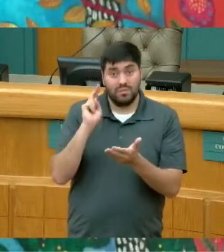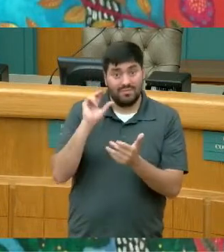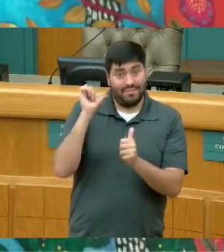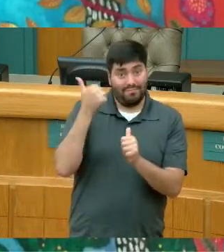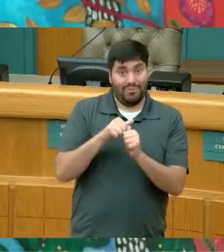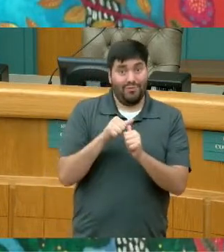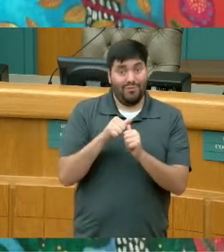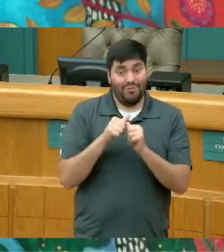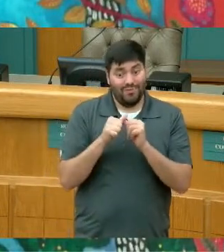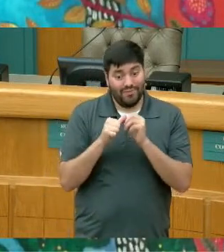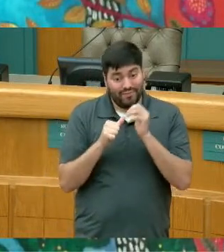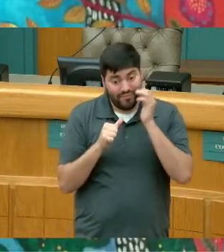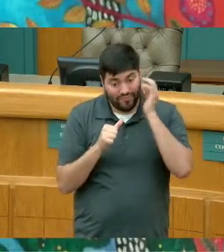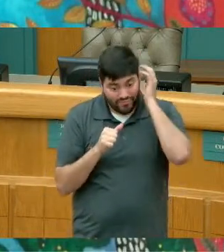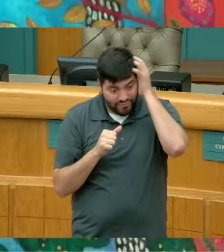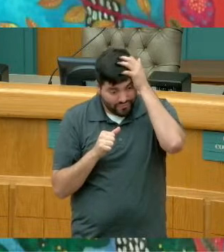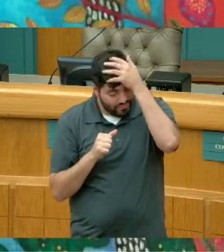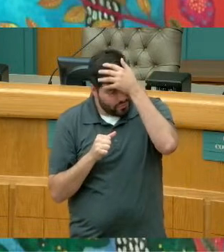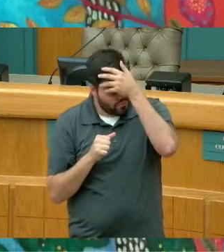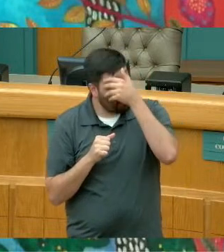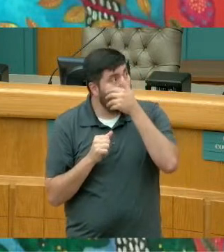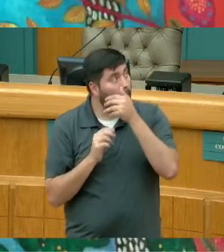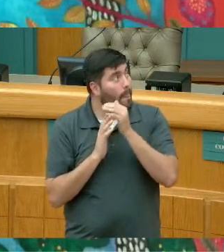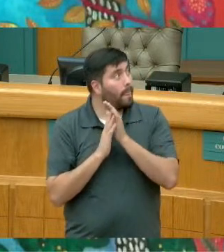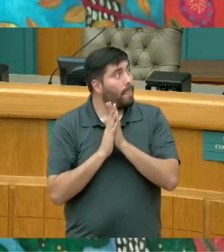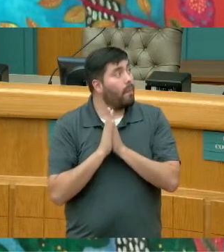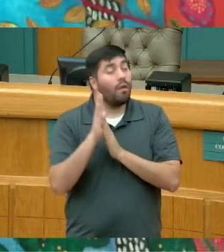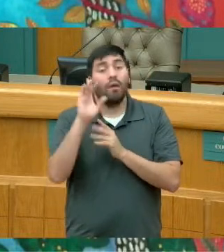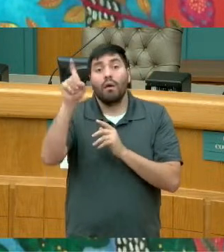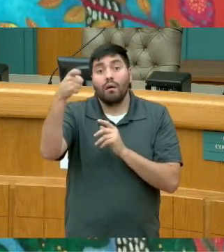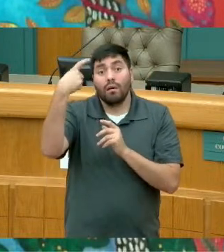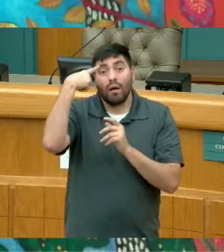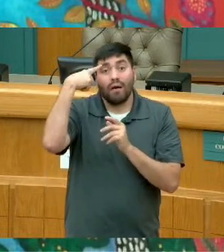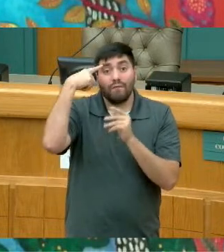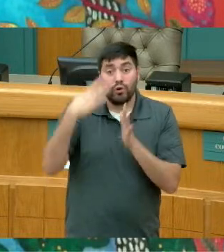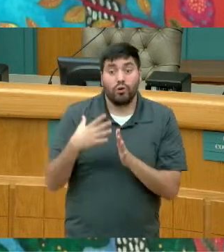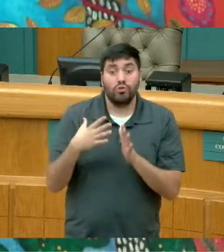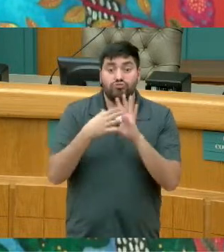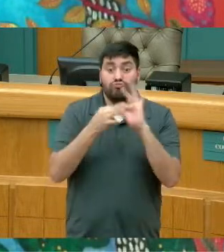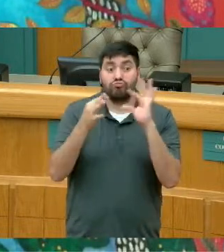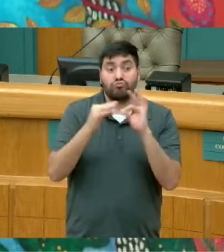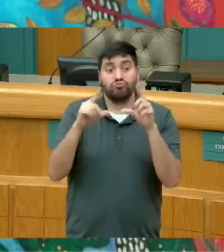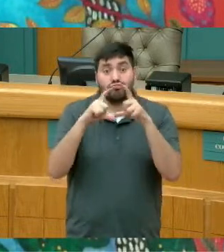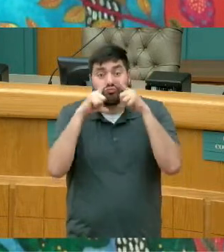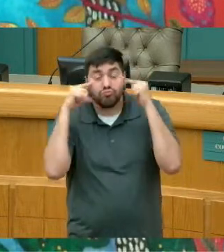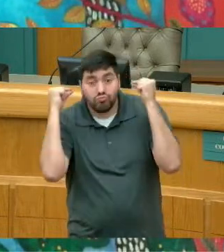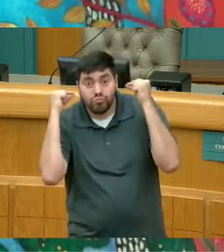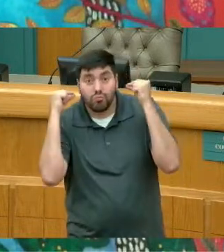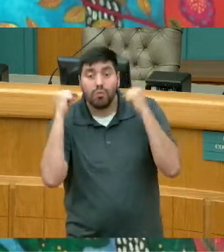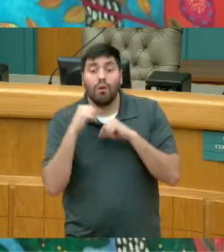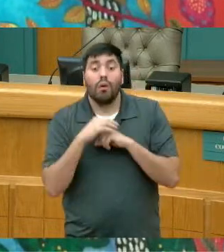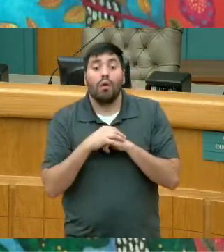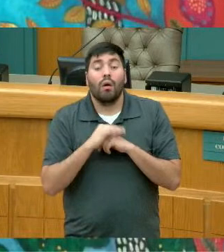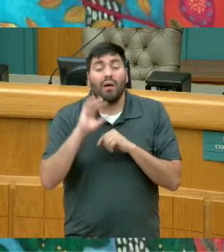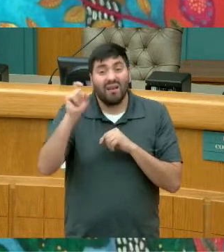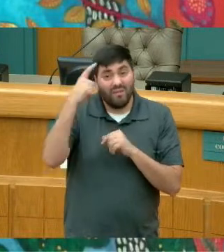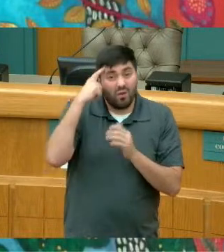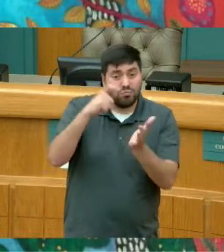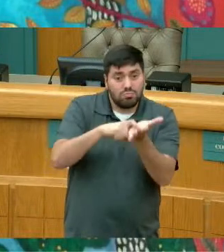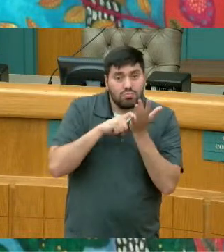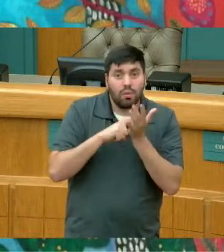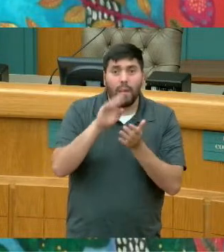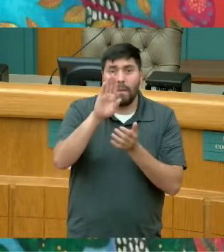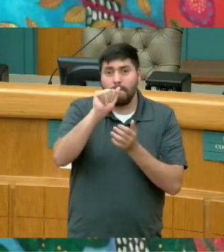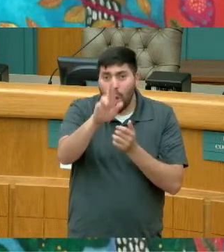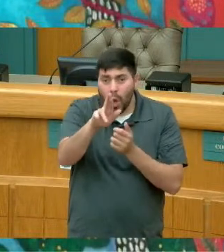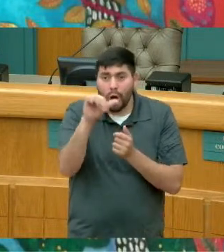weeks ago, are some of the following. The governor's orders on facial coverings and the governor's orders